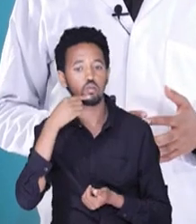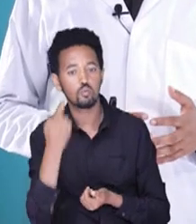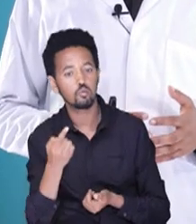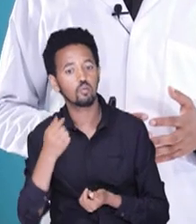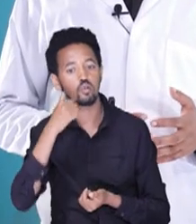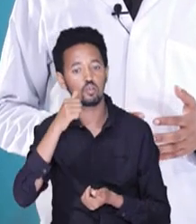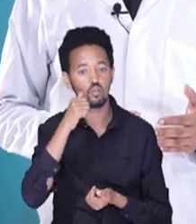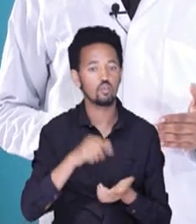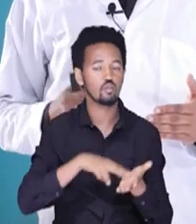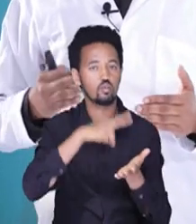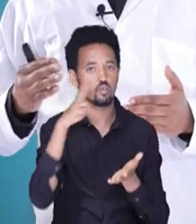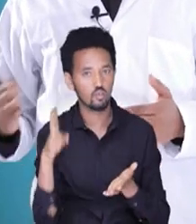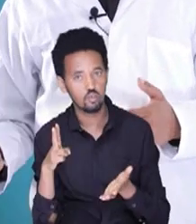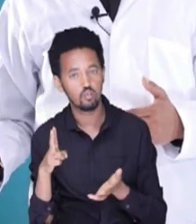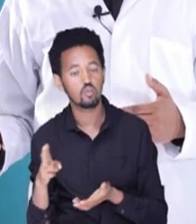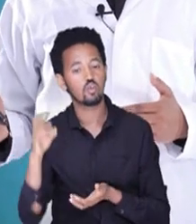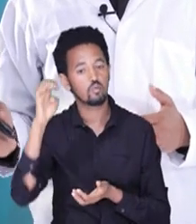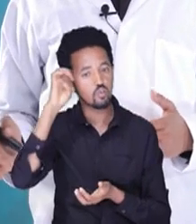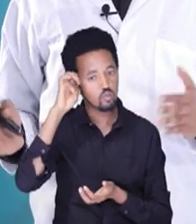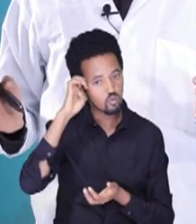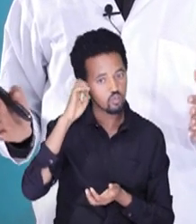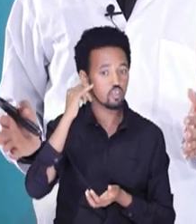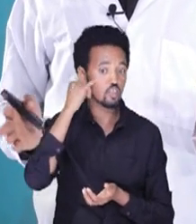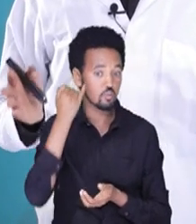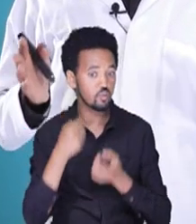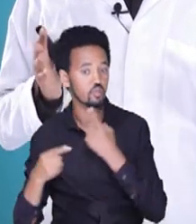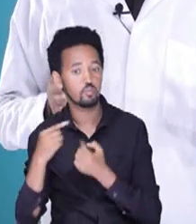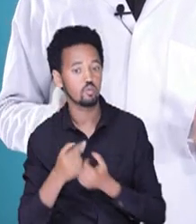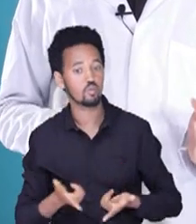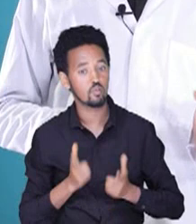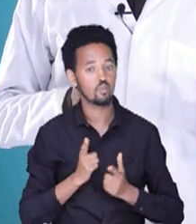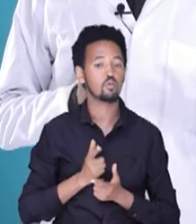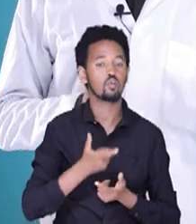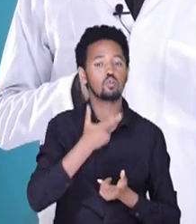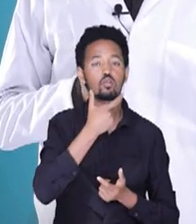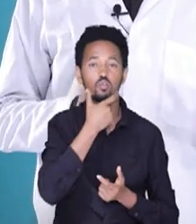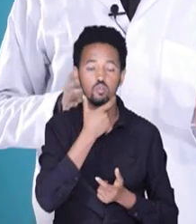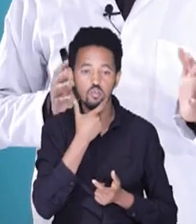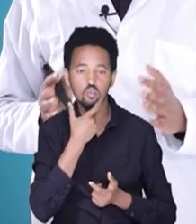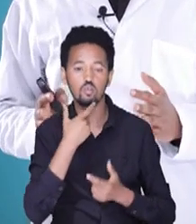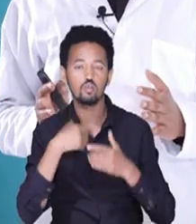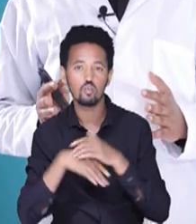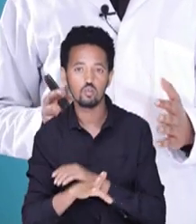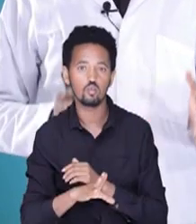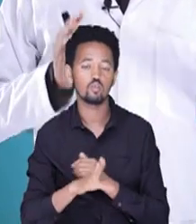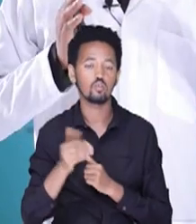Elizabeth and James the Sixth of Scotland became James the First and ruler of England and